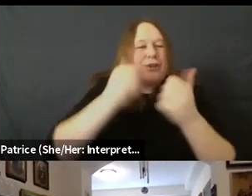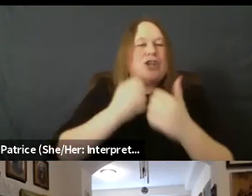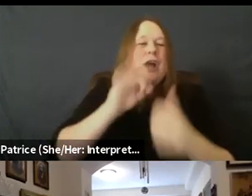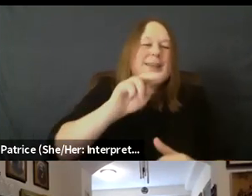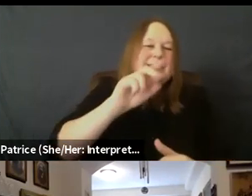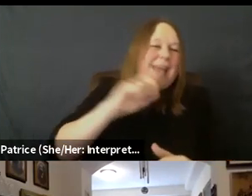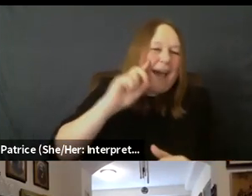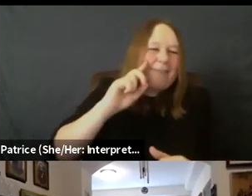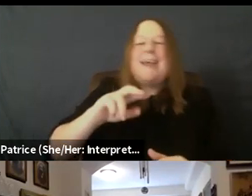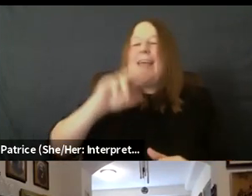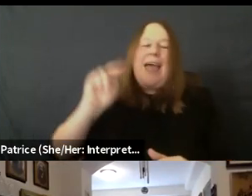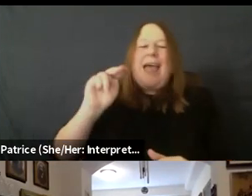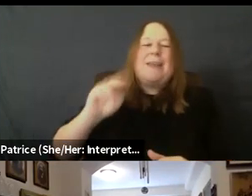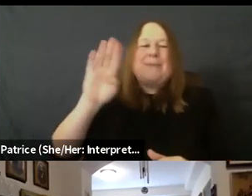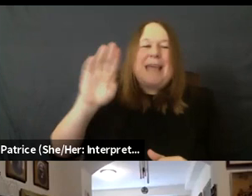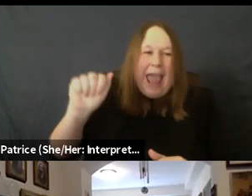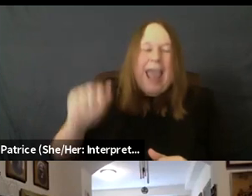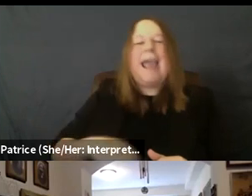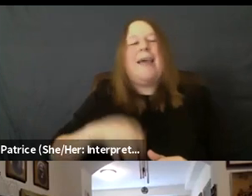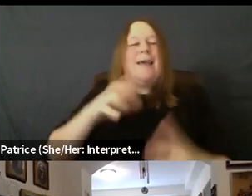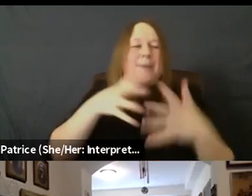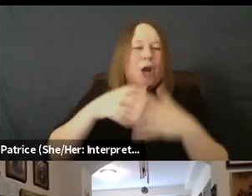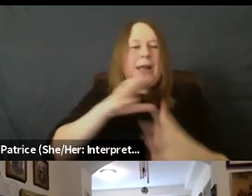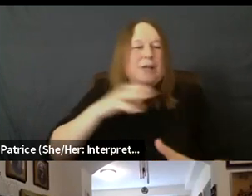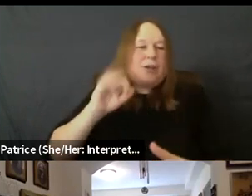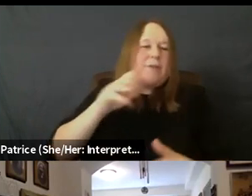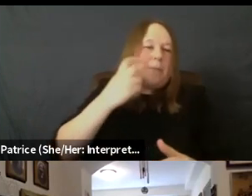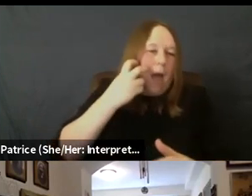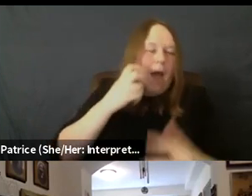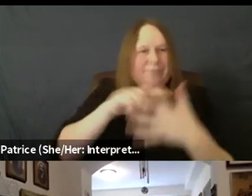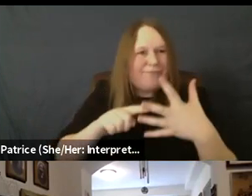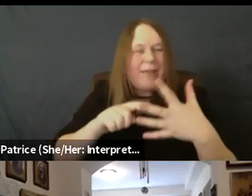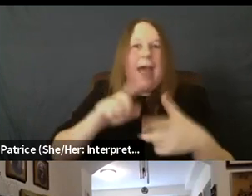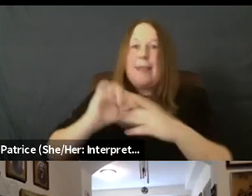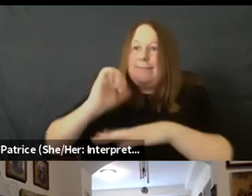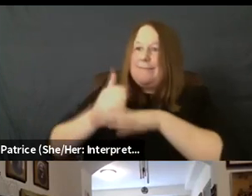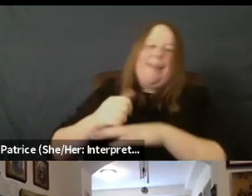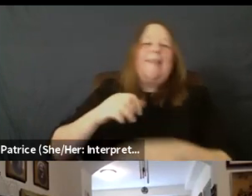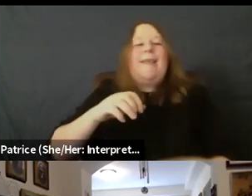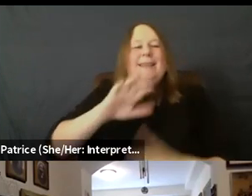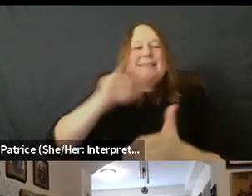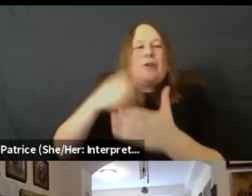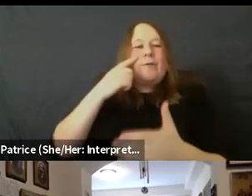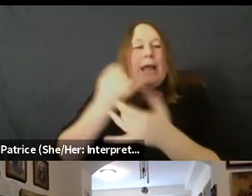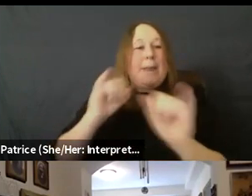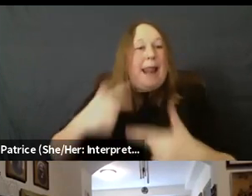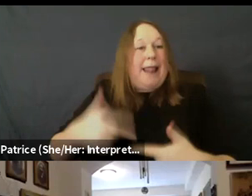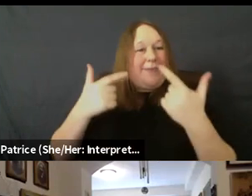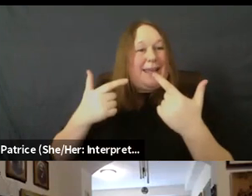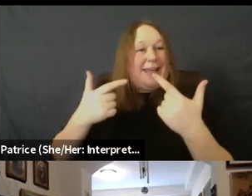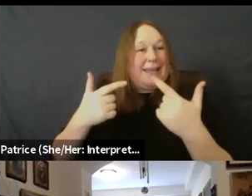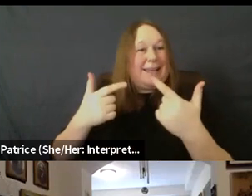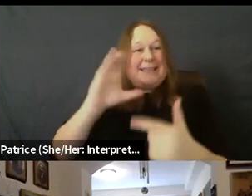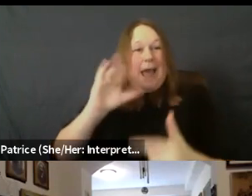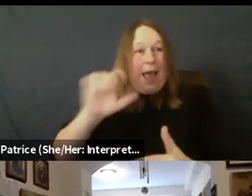Federation of the Blind and American Council of the Blind, and then the creation of the Centers for Independent Living, which really